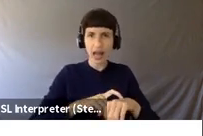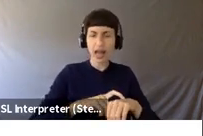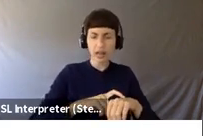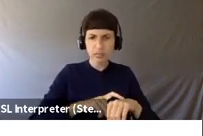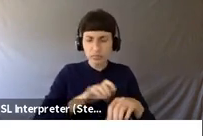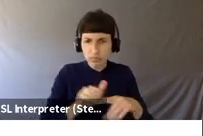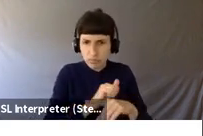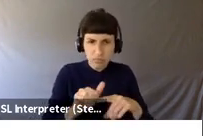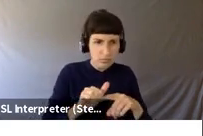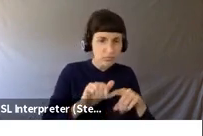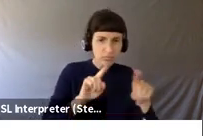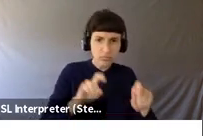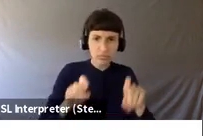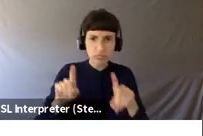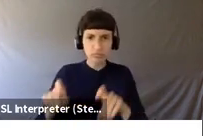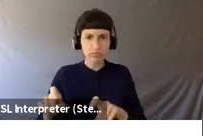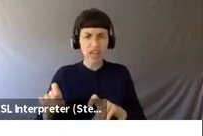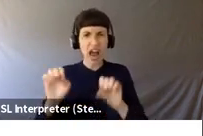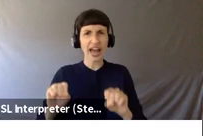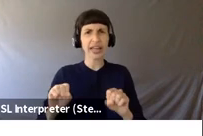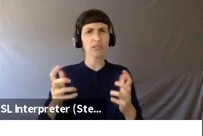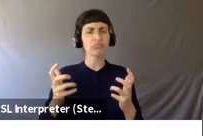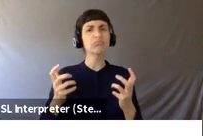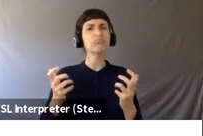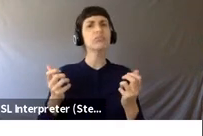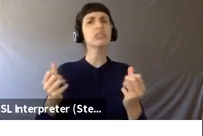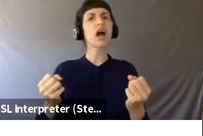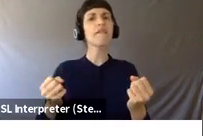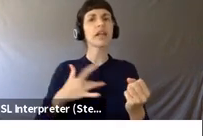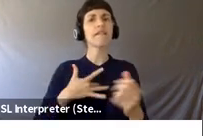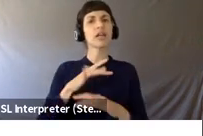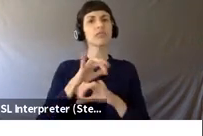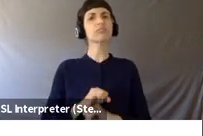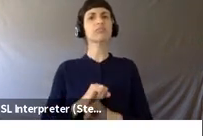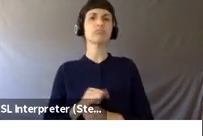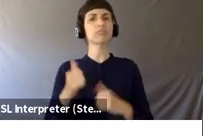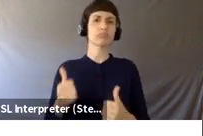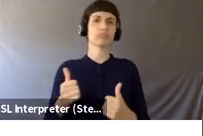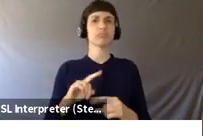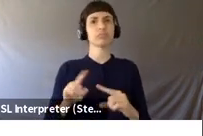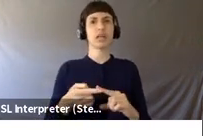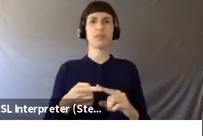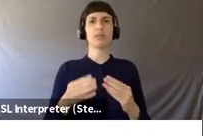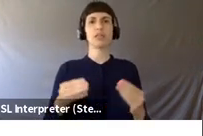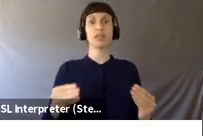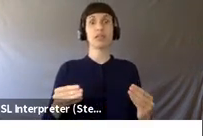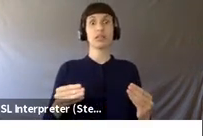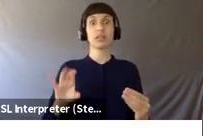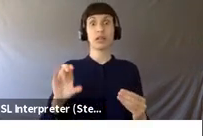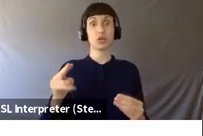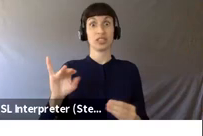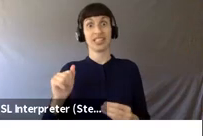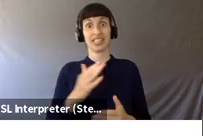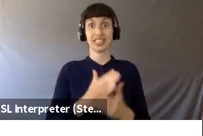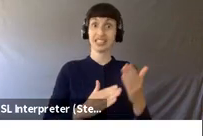can really get there and get to a place where I feel really confident with the material. Maybe Christina, we might have to ask some of our rock stars to lead the rest